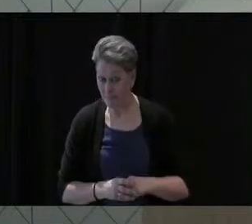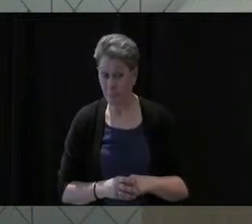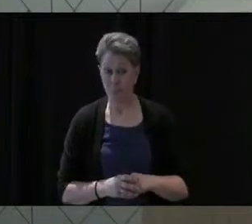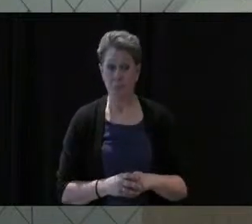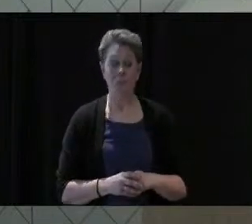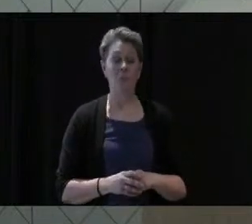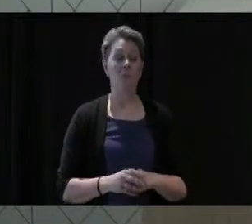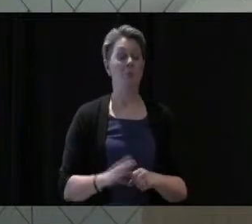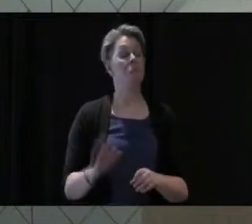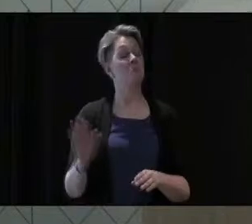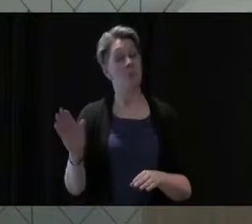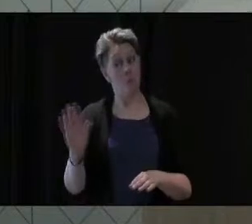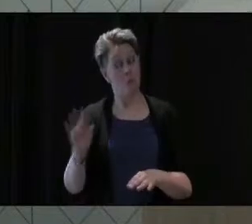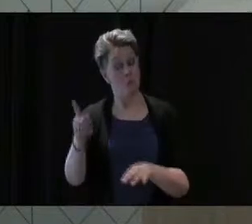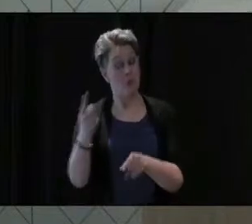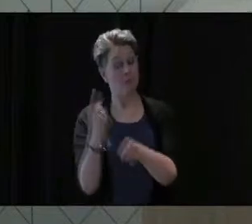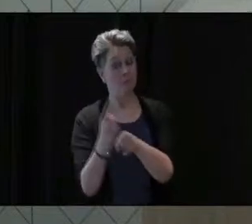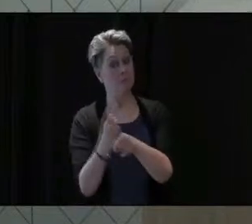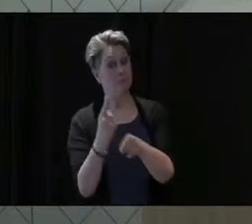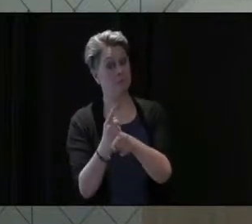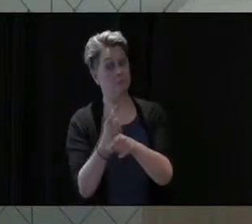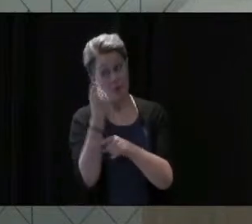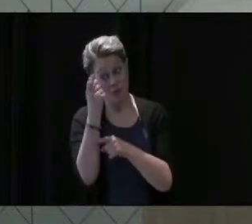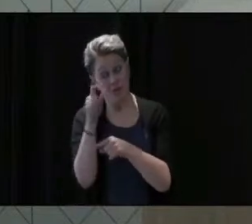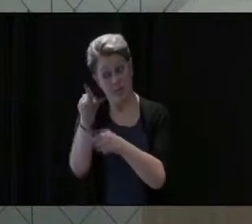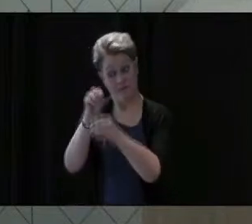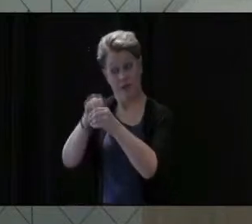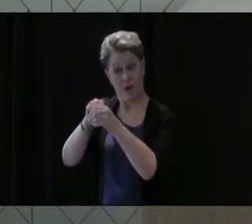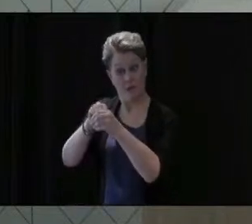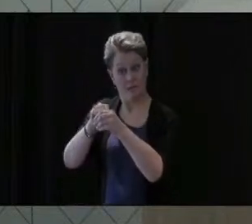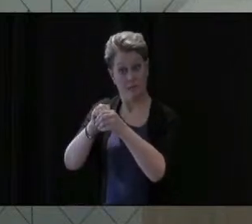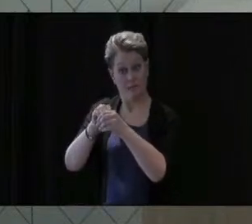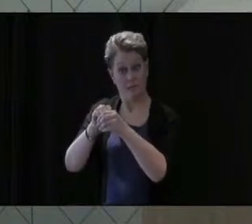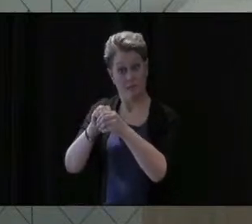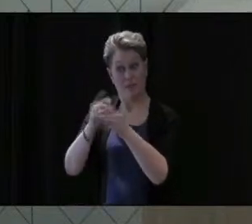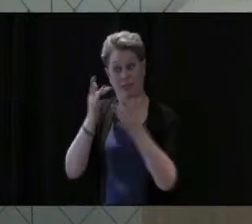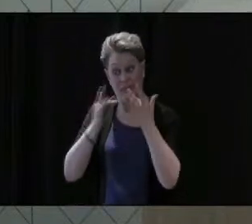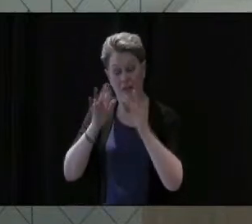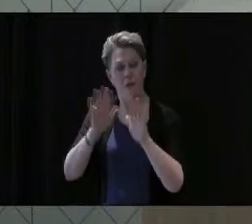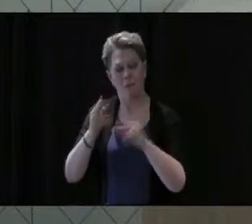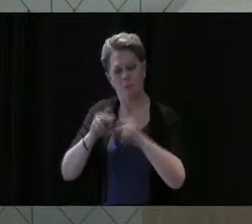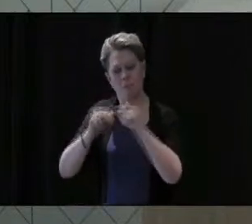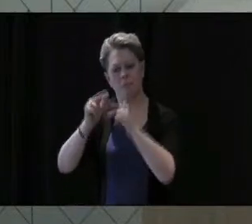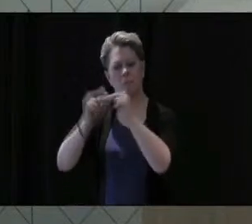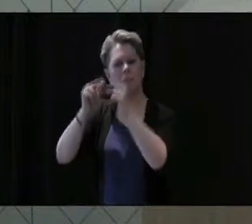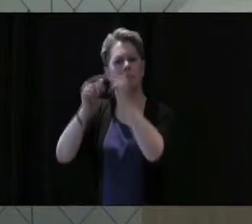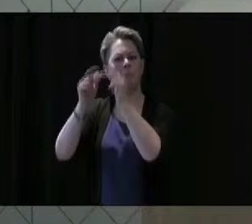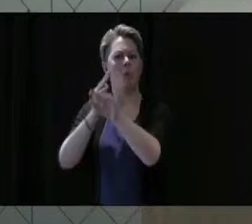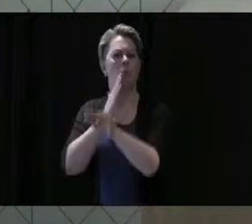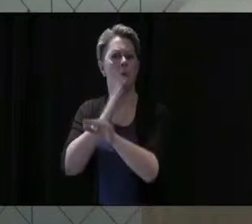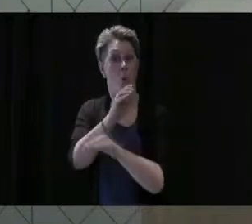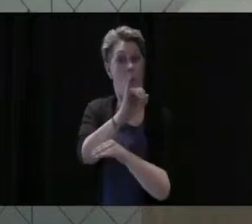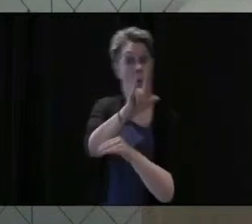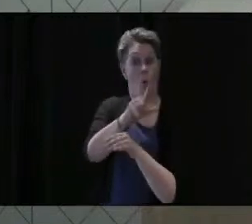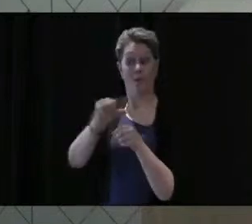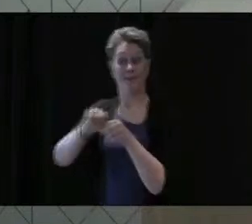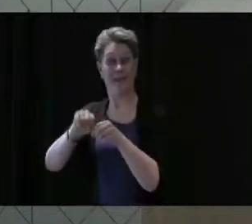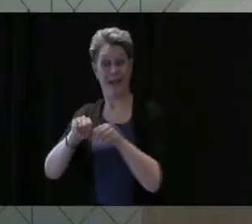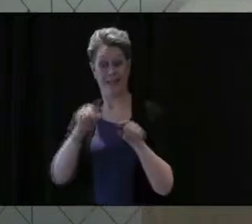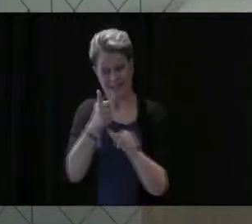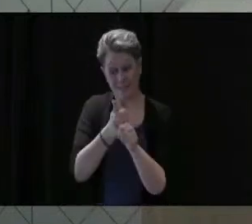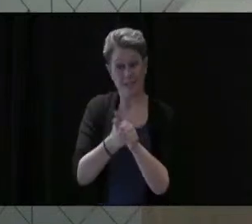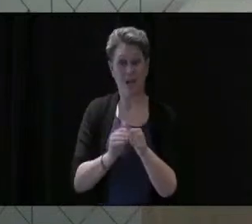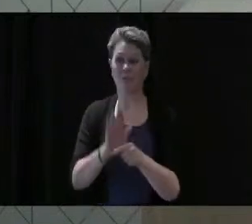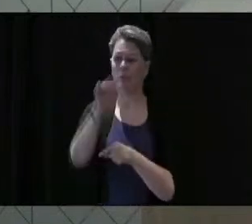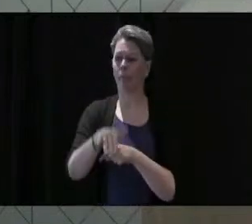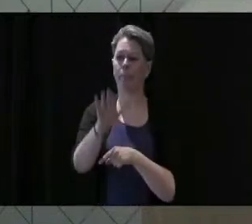No, I think you're quite right. You build up the fund over time. I think oil and gas revenues are going to be volatile, as they always